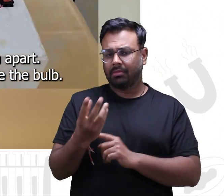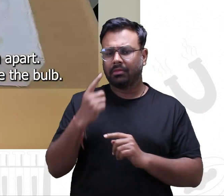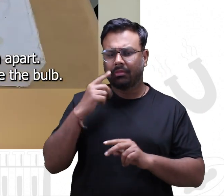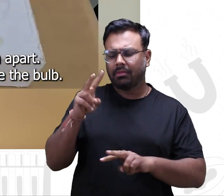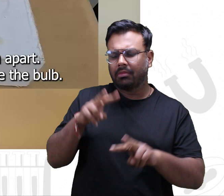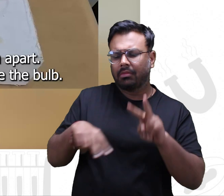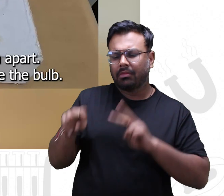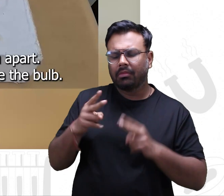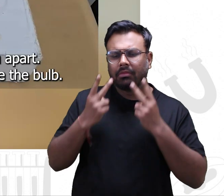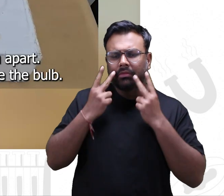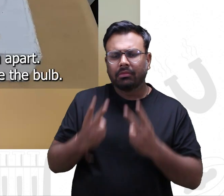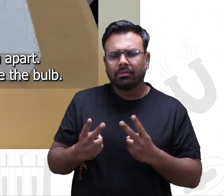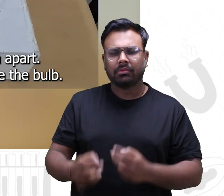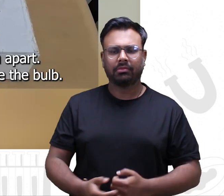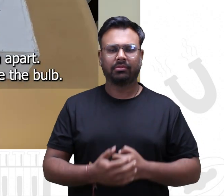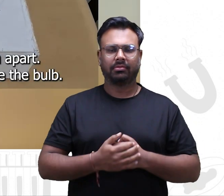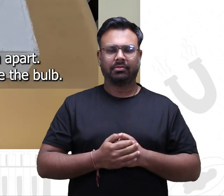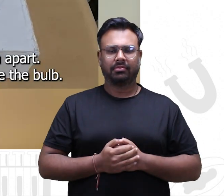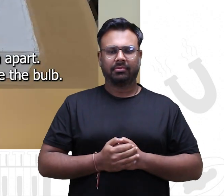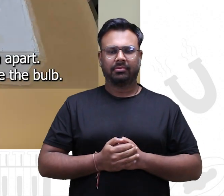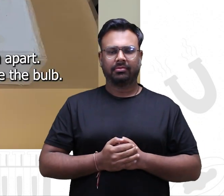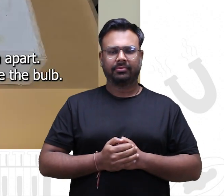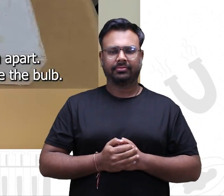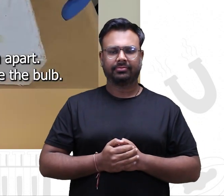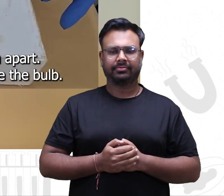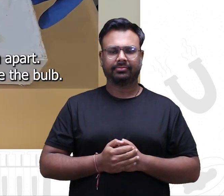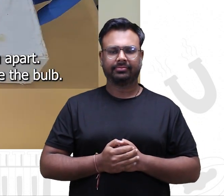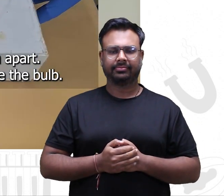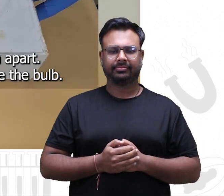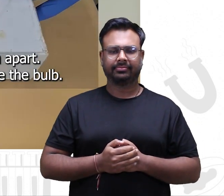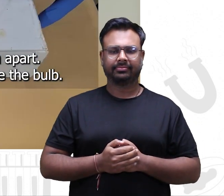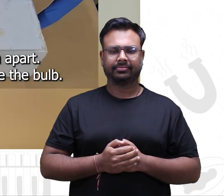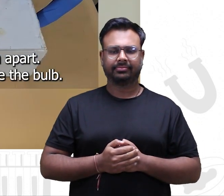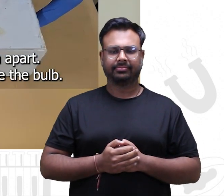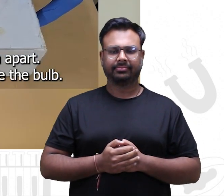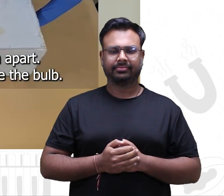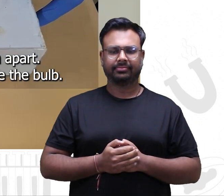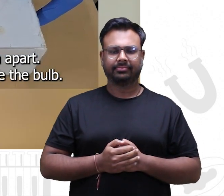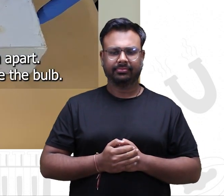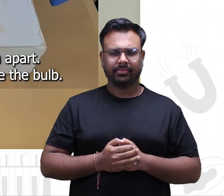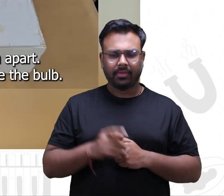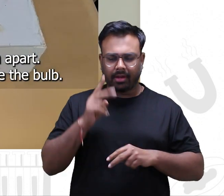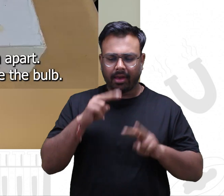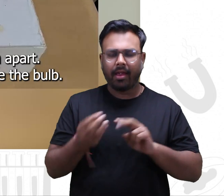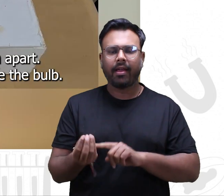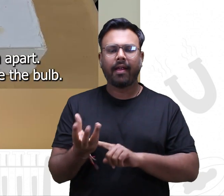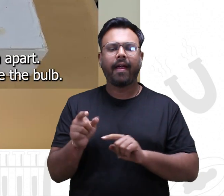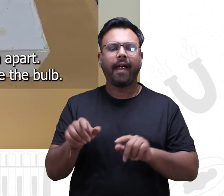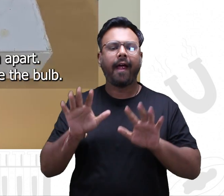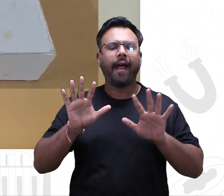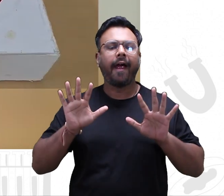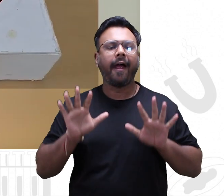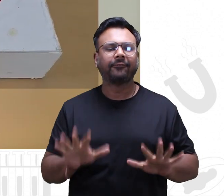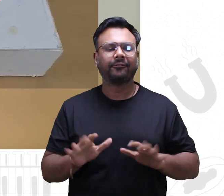solution and space them apart. Lastly, close the circuit, turn the switch on and observe the